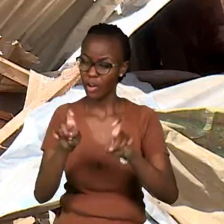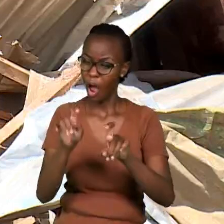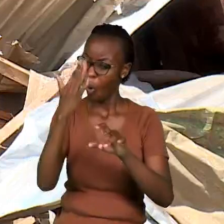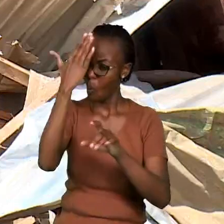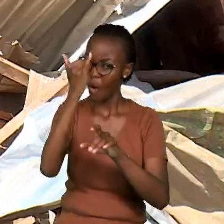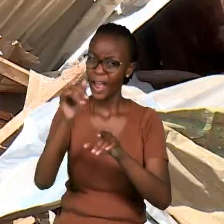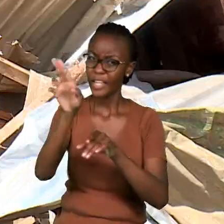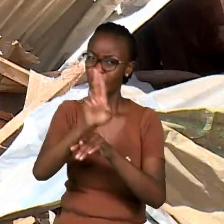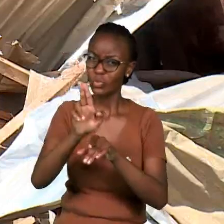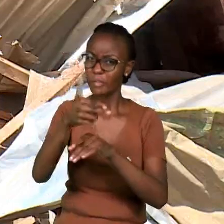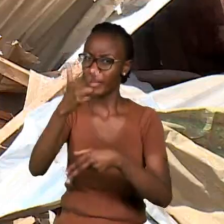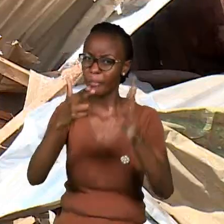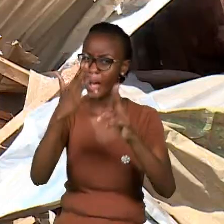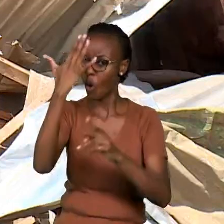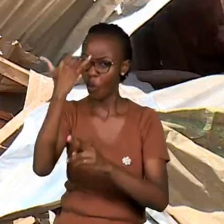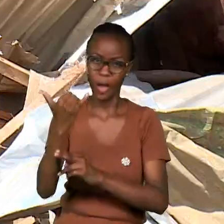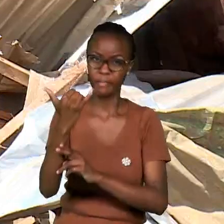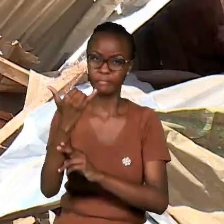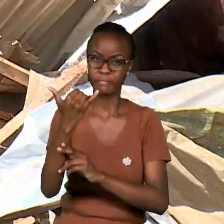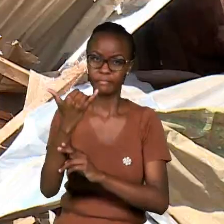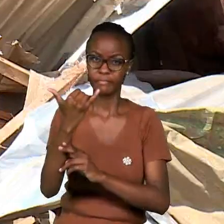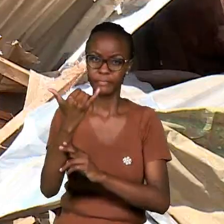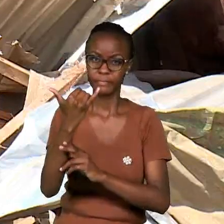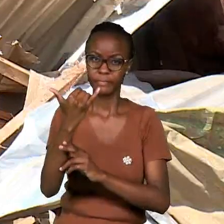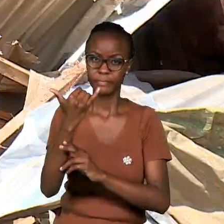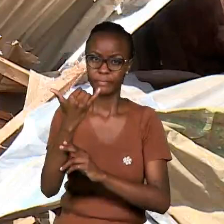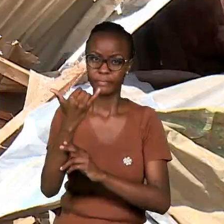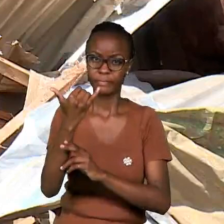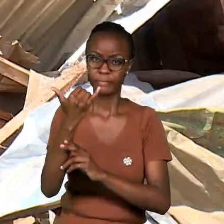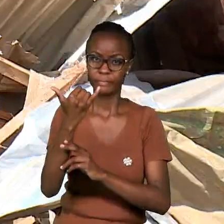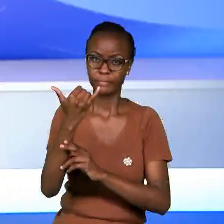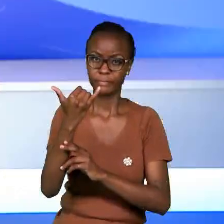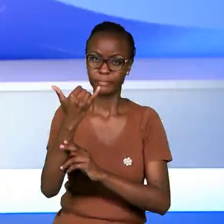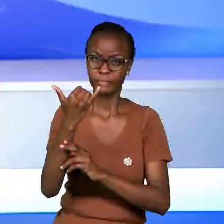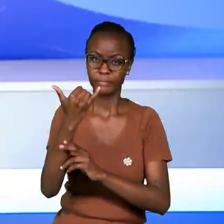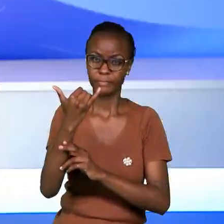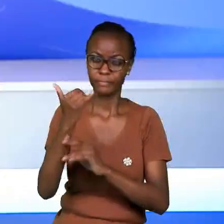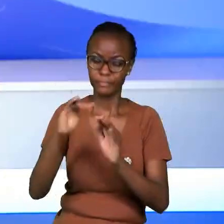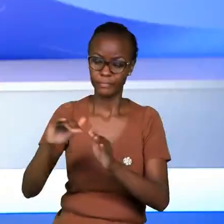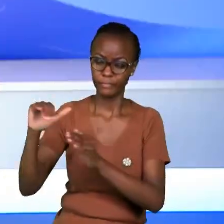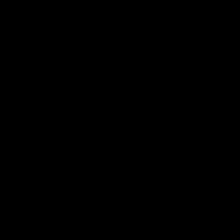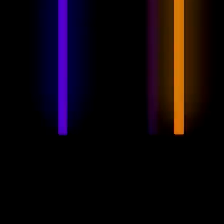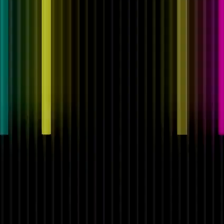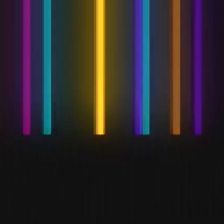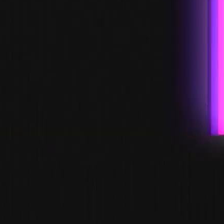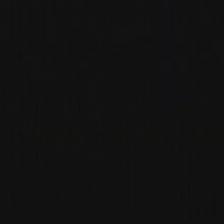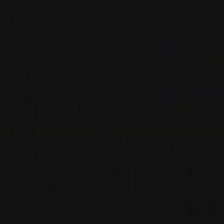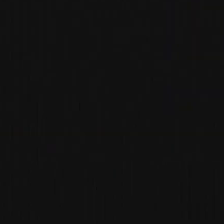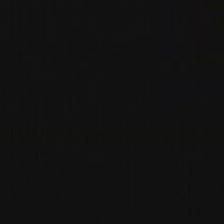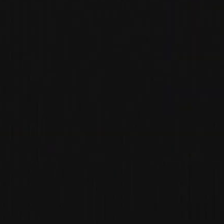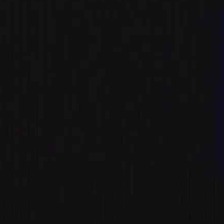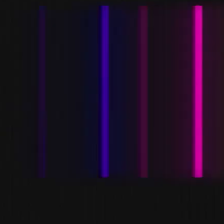in demonstrations. Shilingetich, Switch TV, Nairobi. Thank you, Shilingetich.